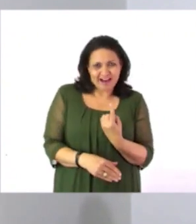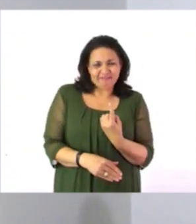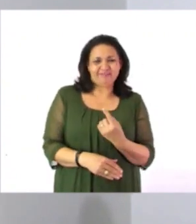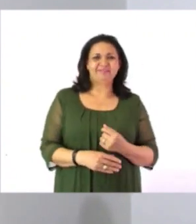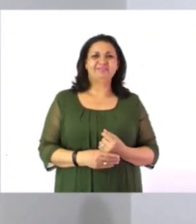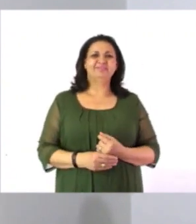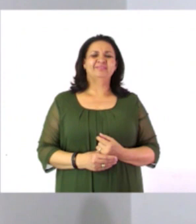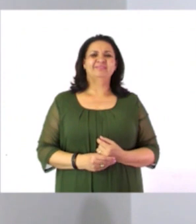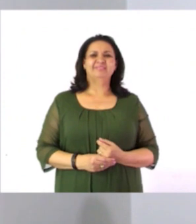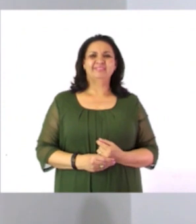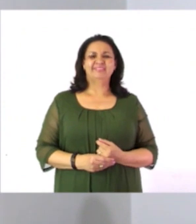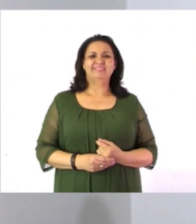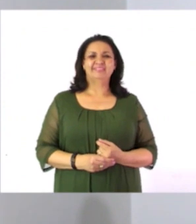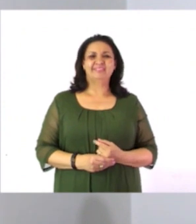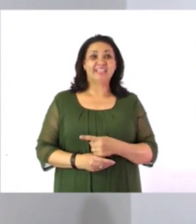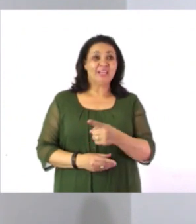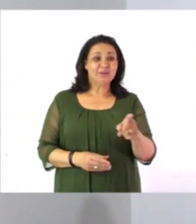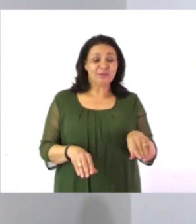own time. Can you do that?